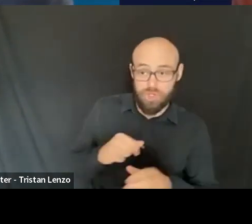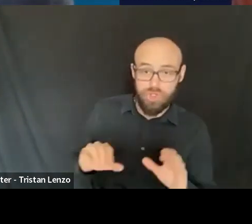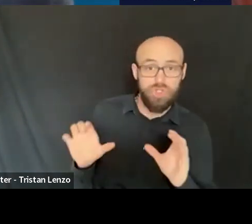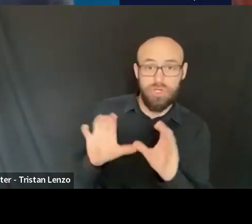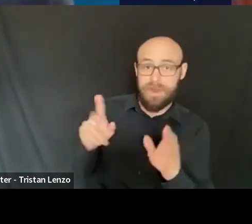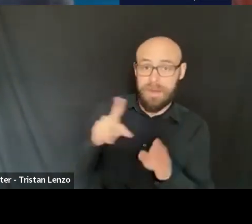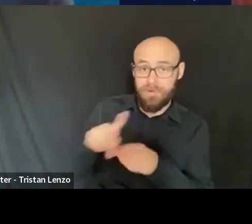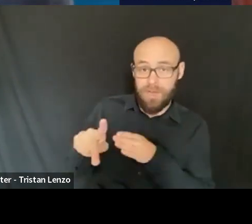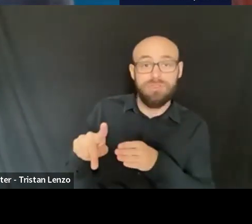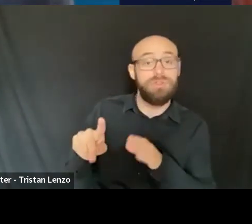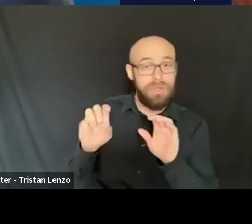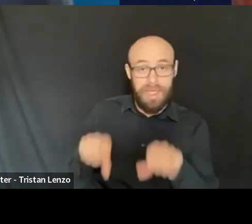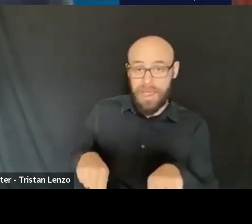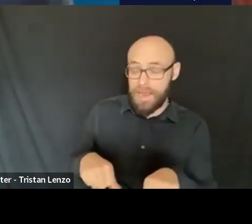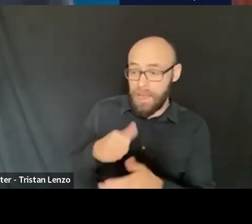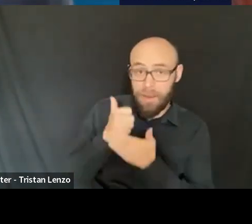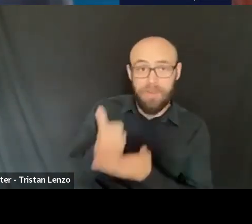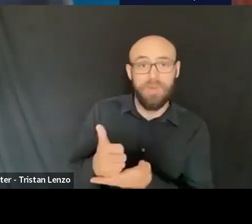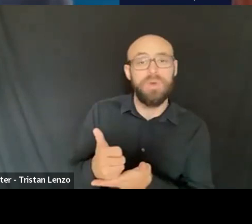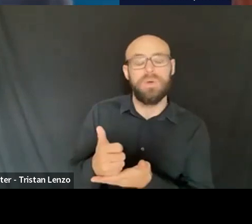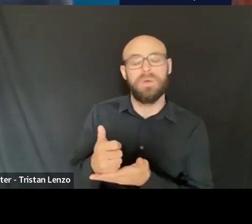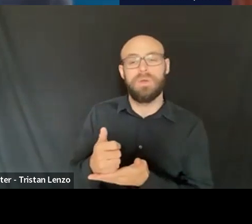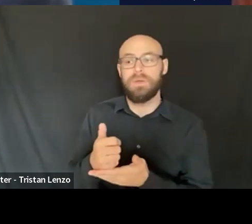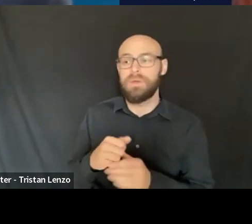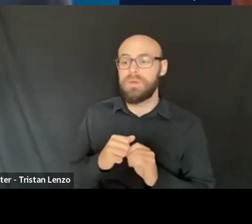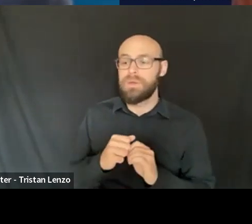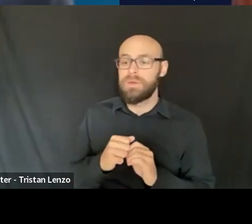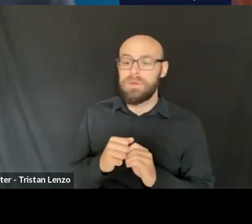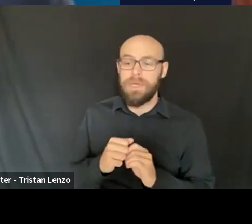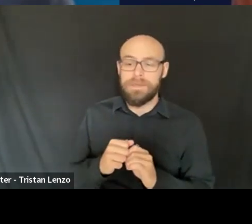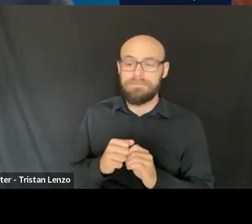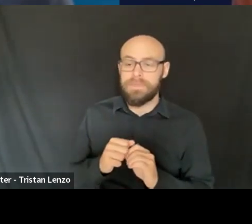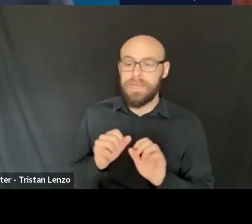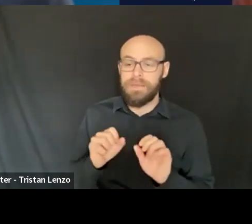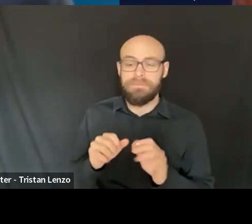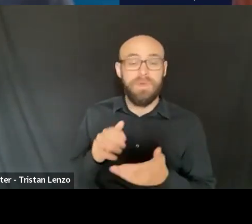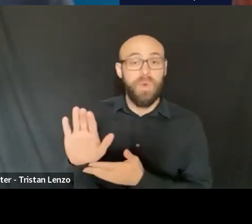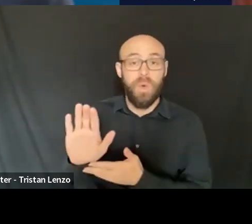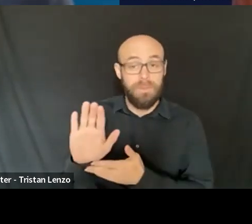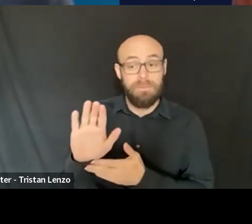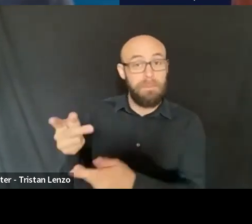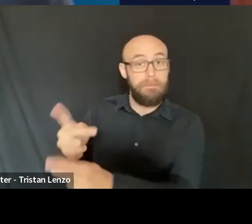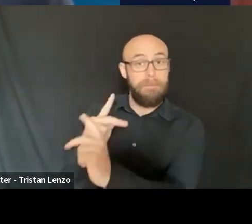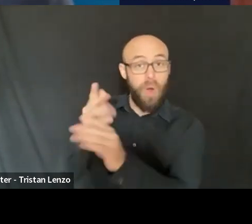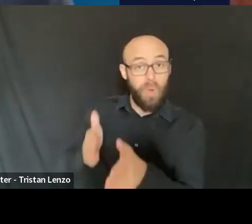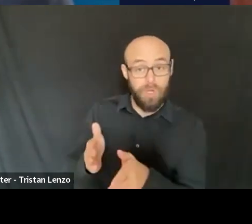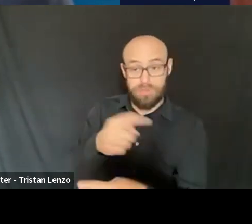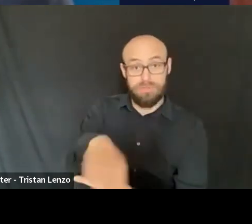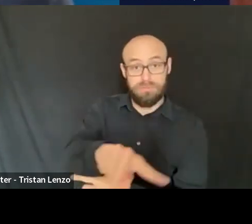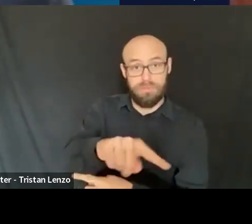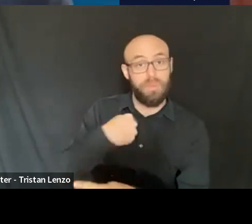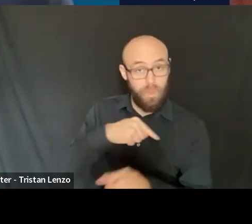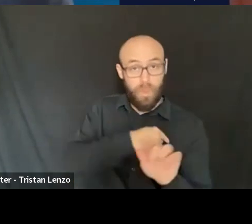can, create a situation where we can help your borrowers and make